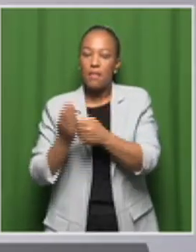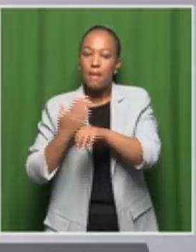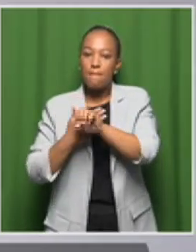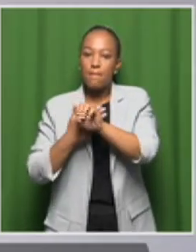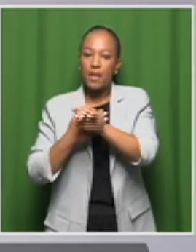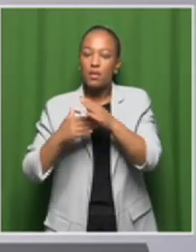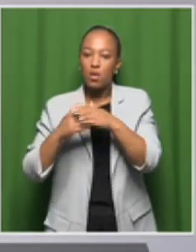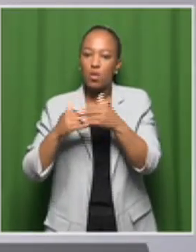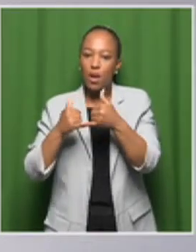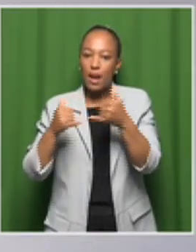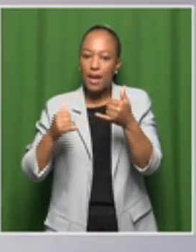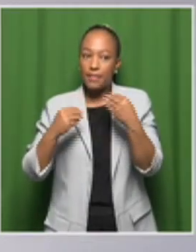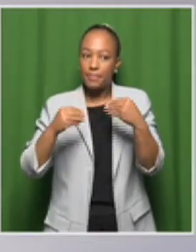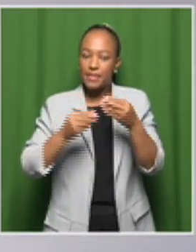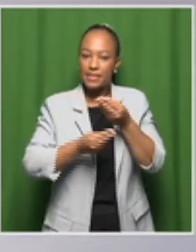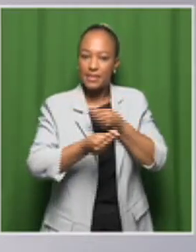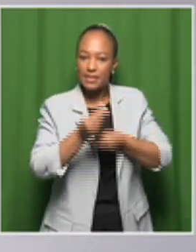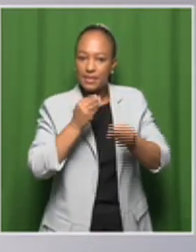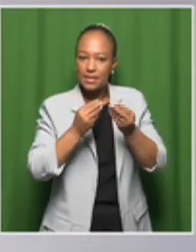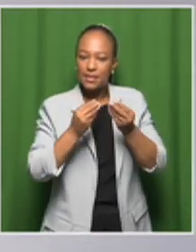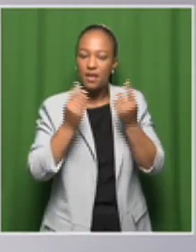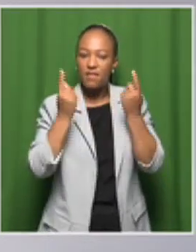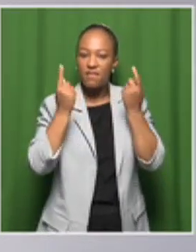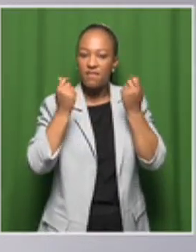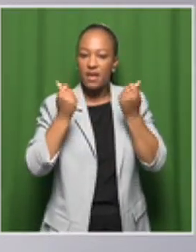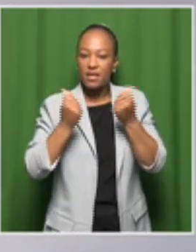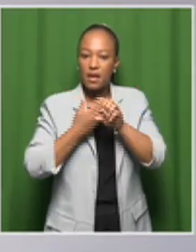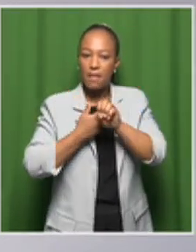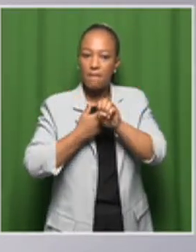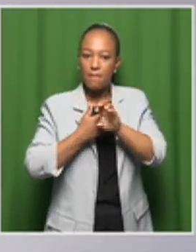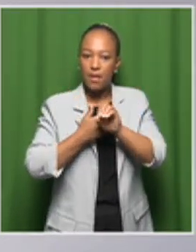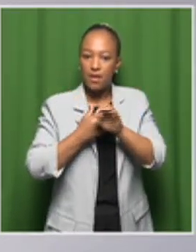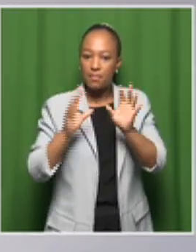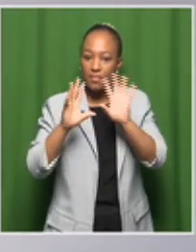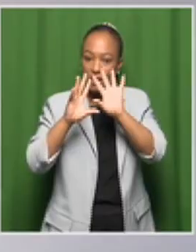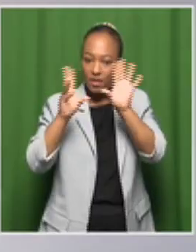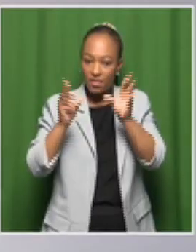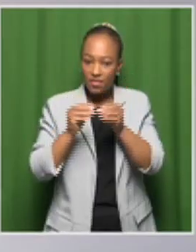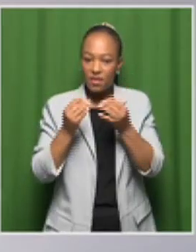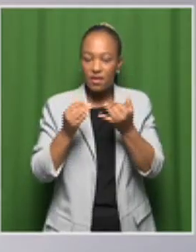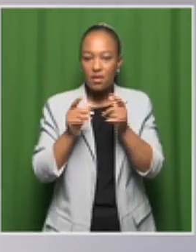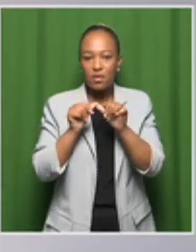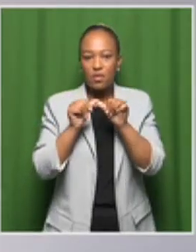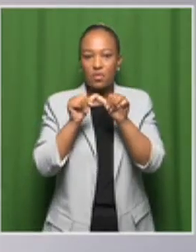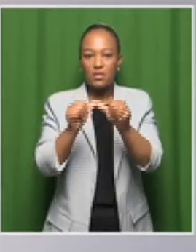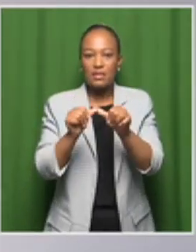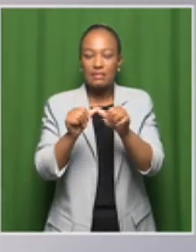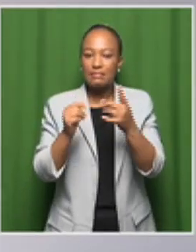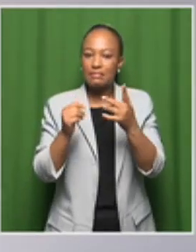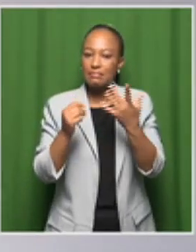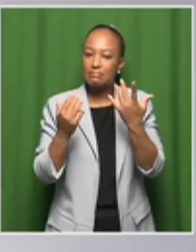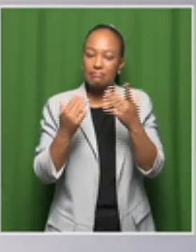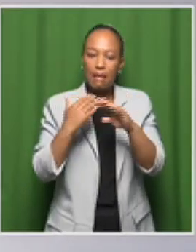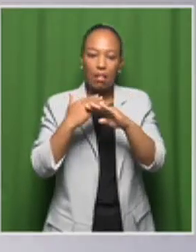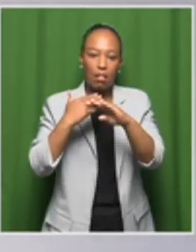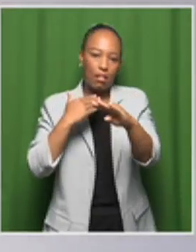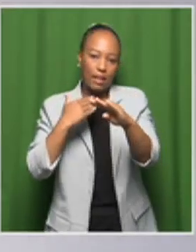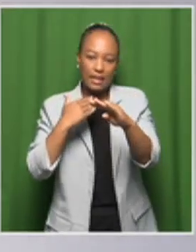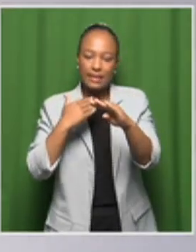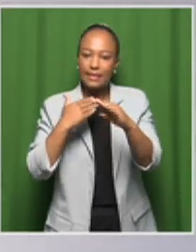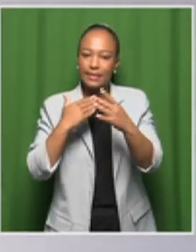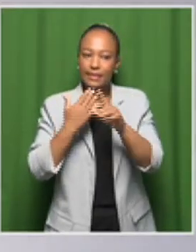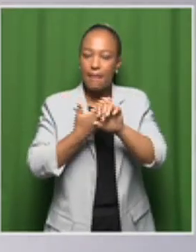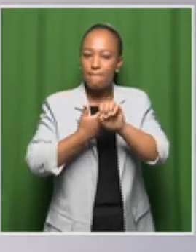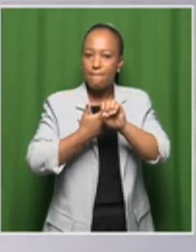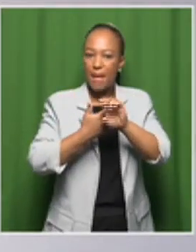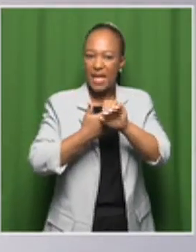Tariffs remain the key word, rattling global financial markets. All in all, we continue to see lack of consistency and direction in the